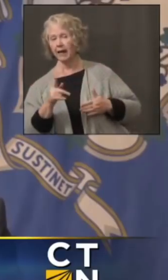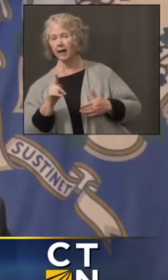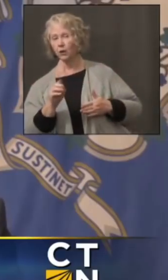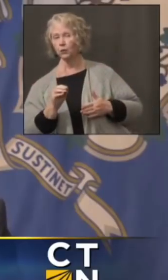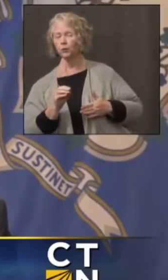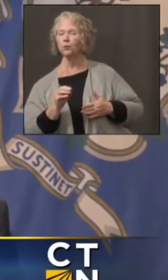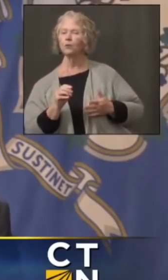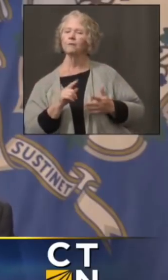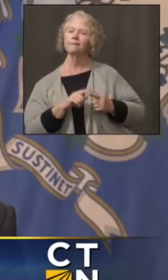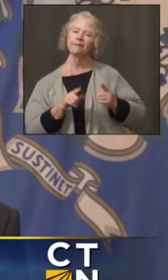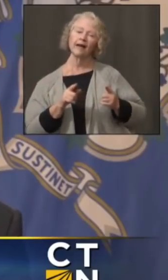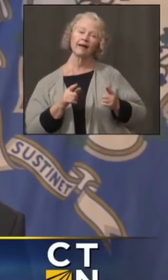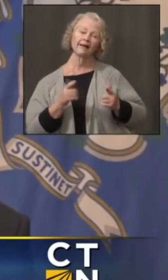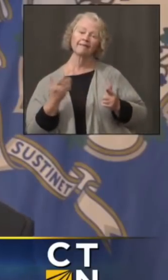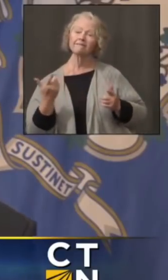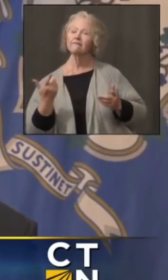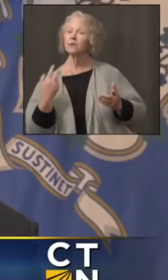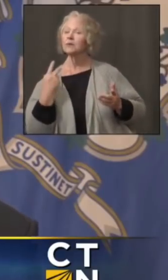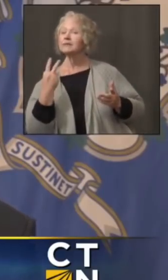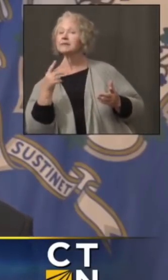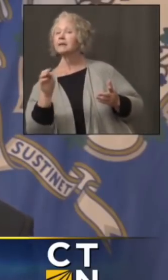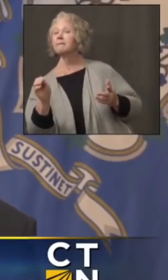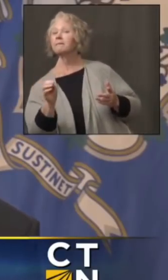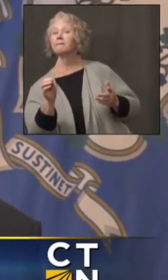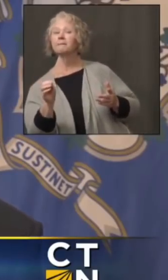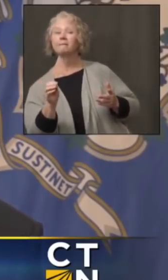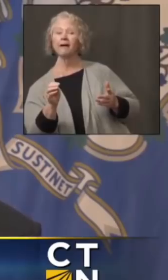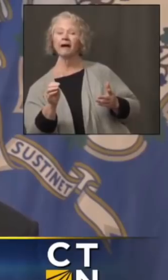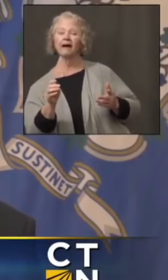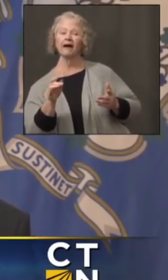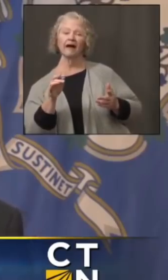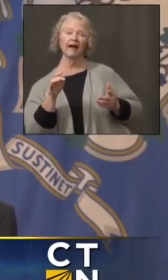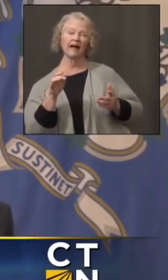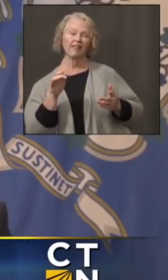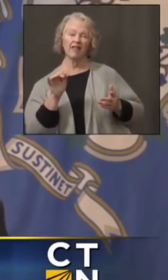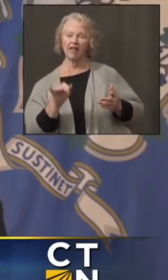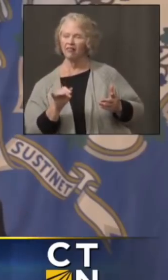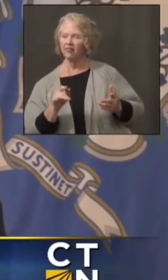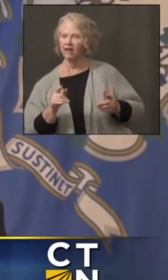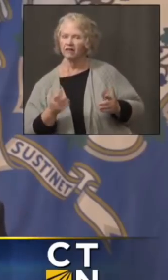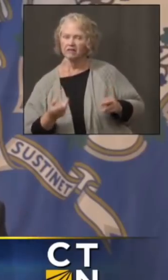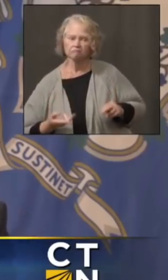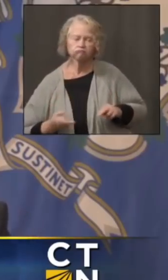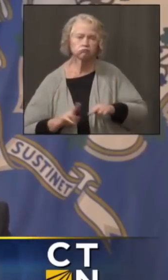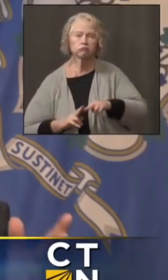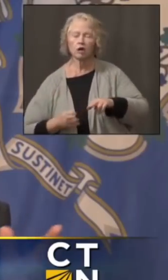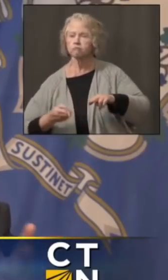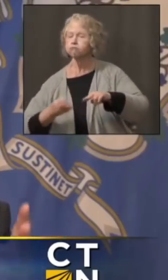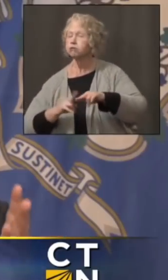But if we find out on Monday that this hockey stick acceleration of the infections is